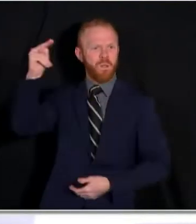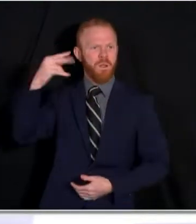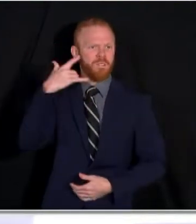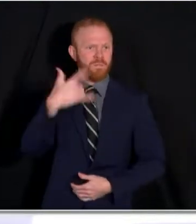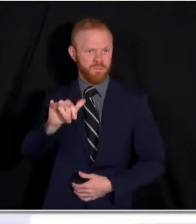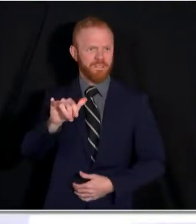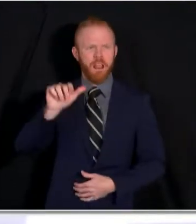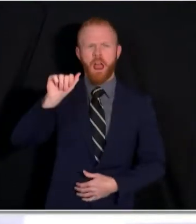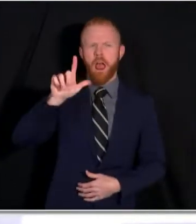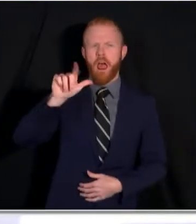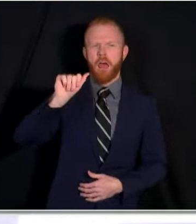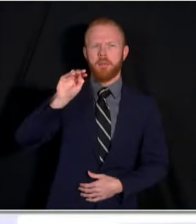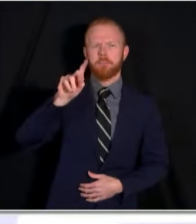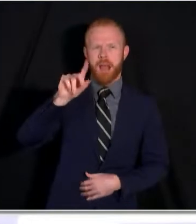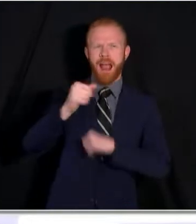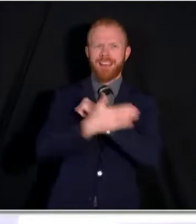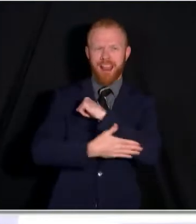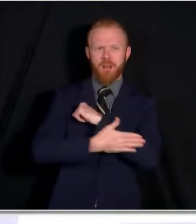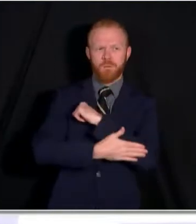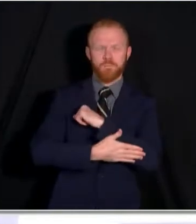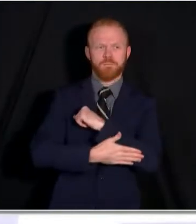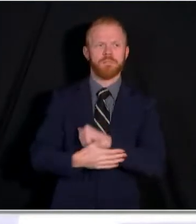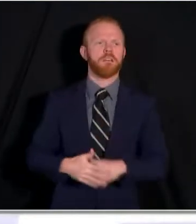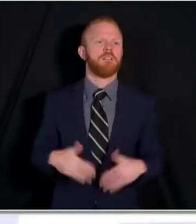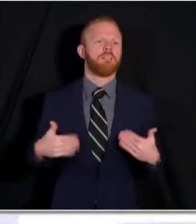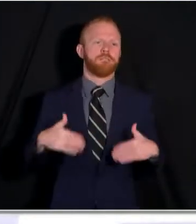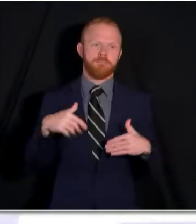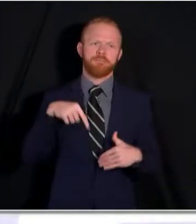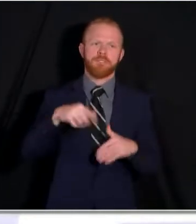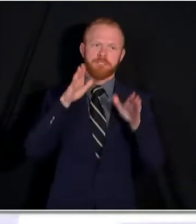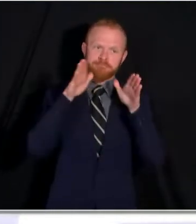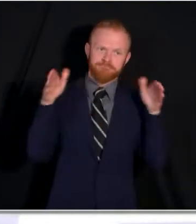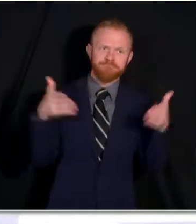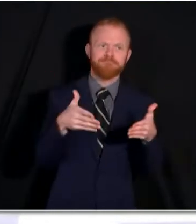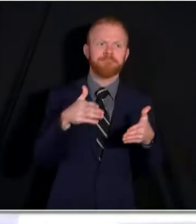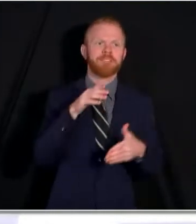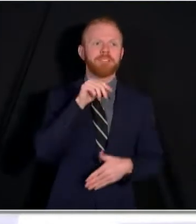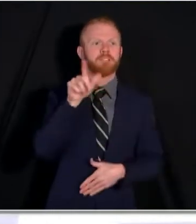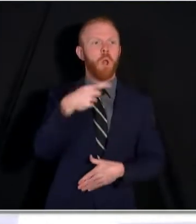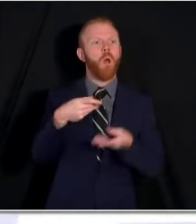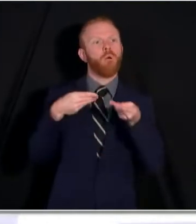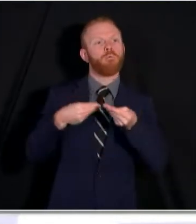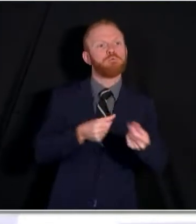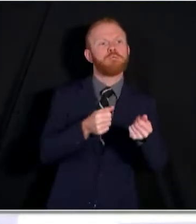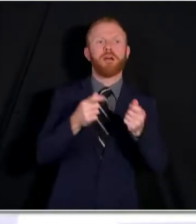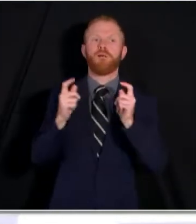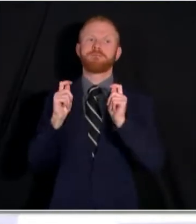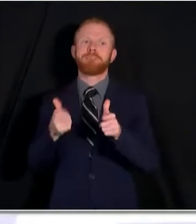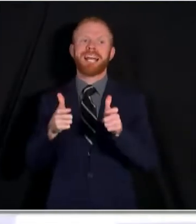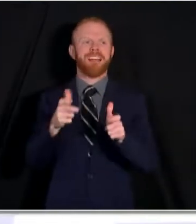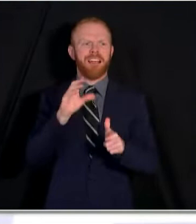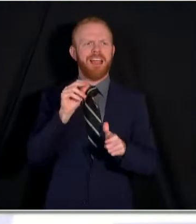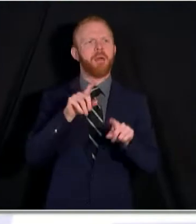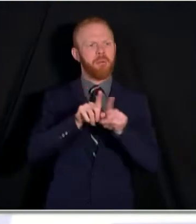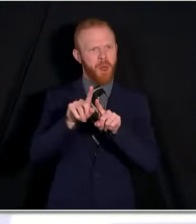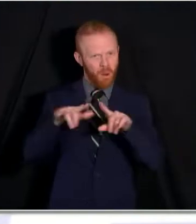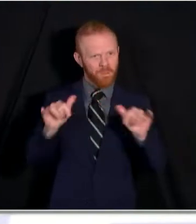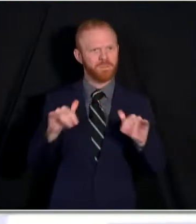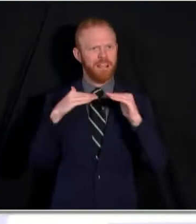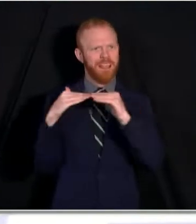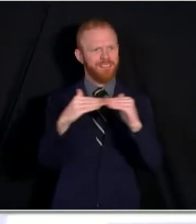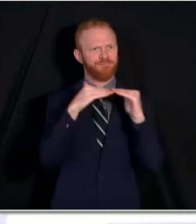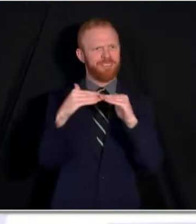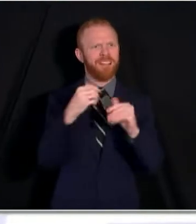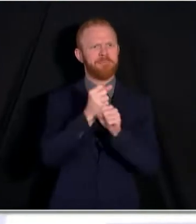This is a framework of focus, not just on efficiency, not just speed, but on the issue of equity. That's what brings us